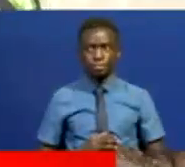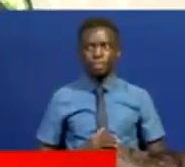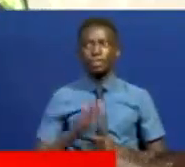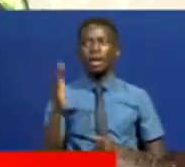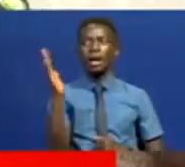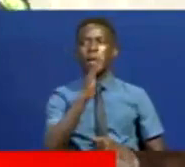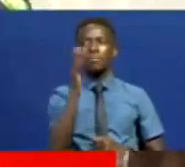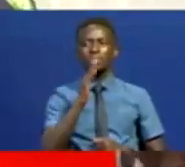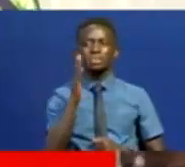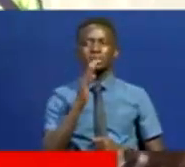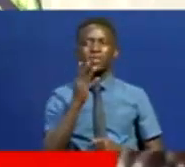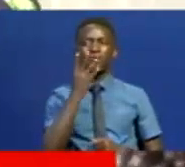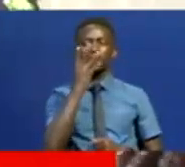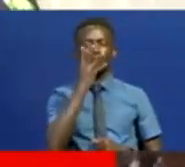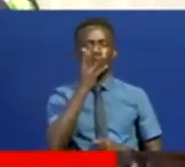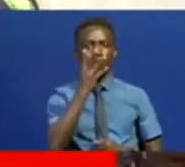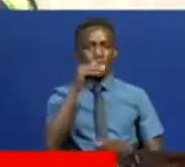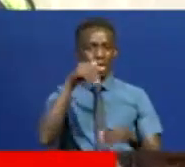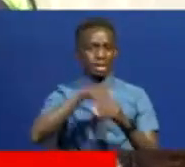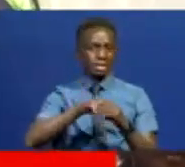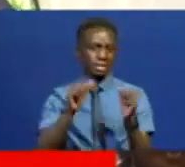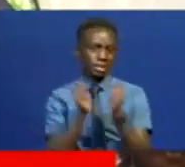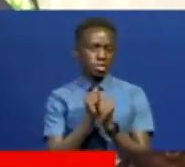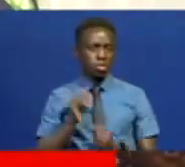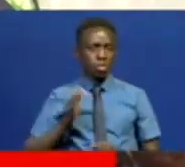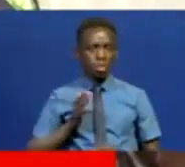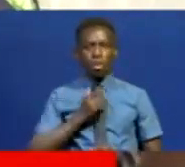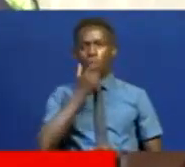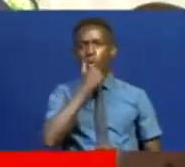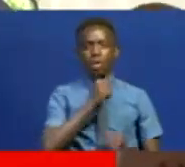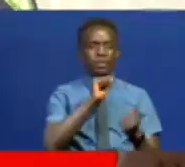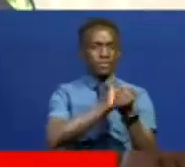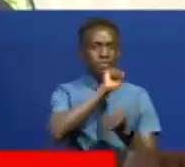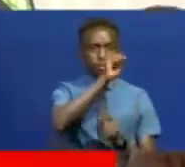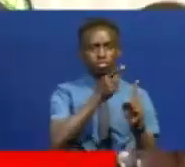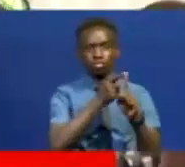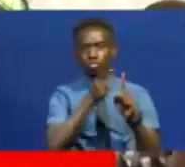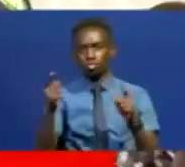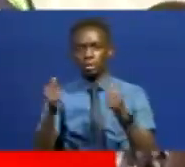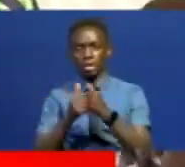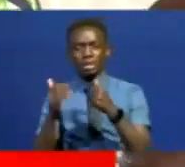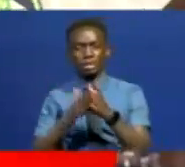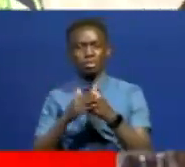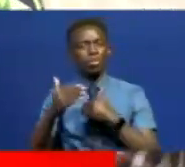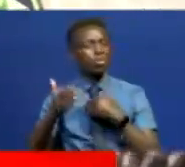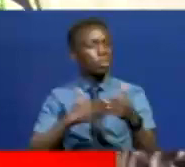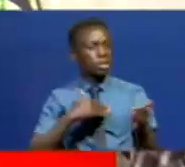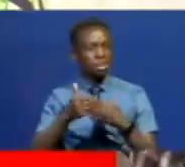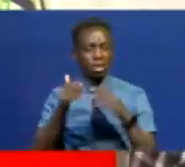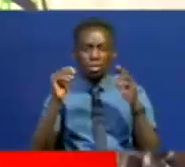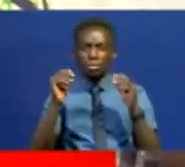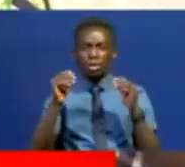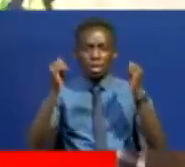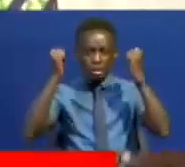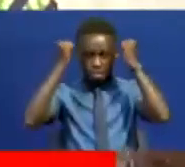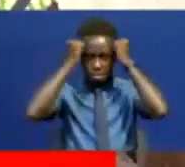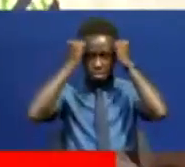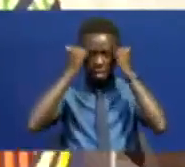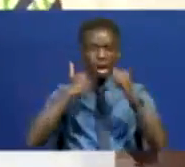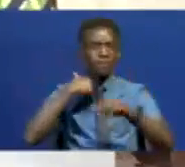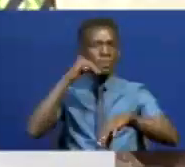Approximately 4 in 10 women aged 15 to 19 with no education have experienced